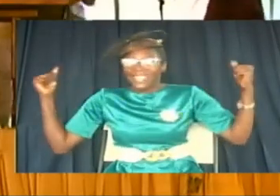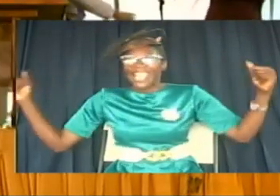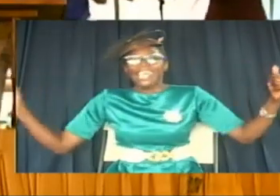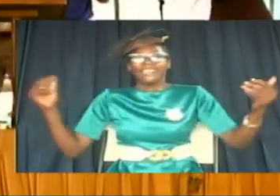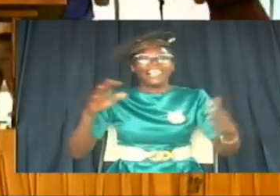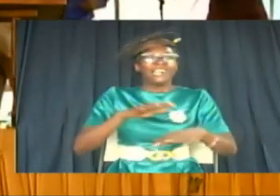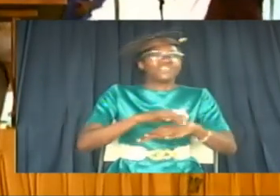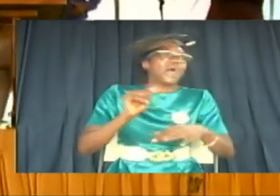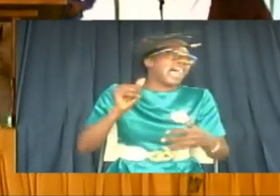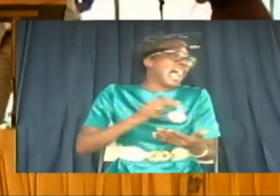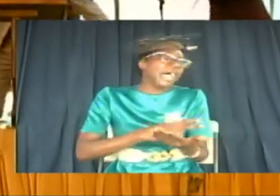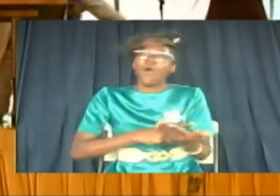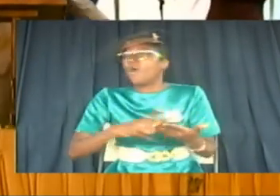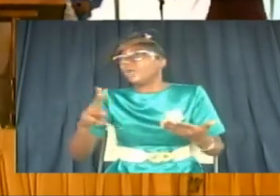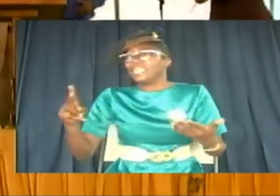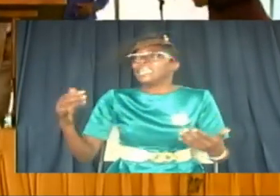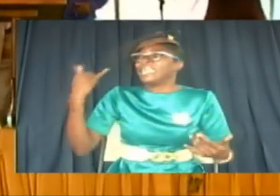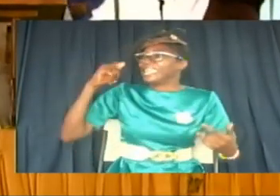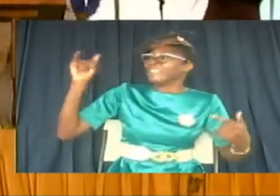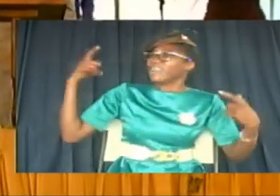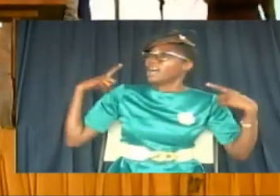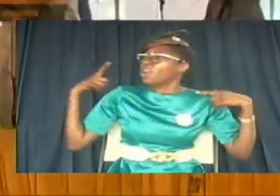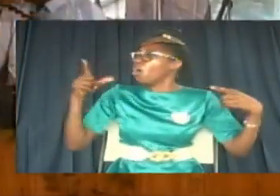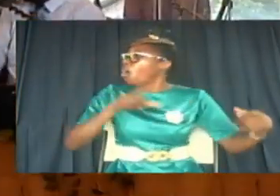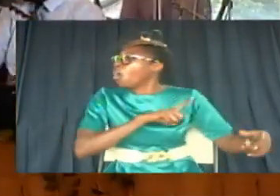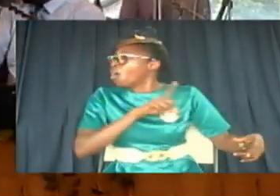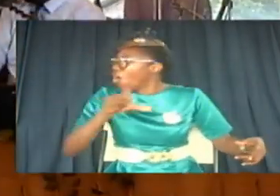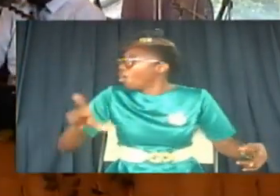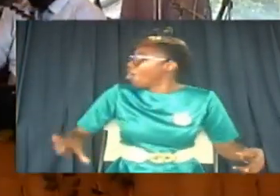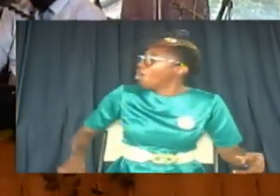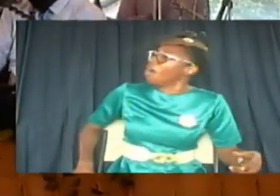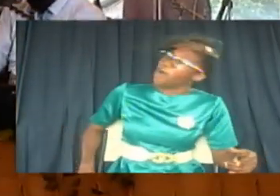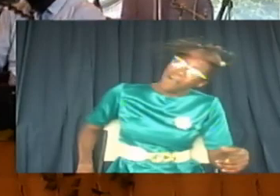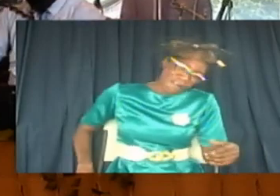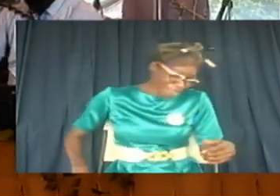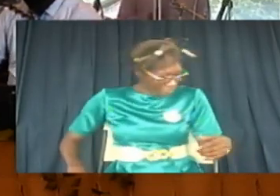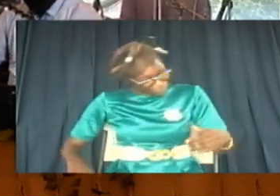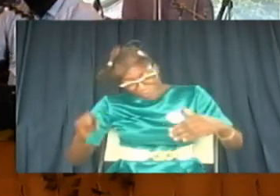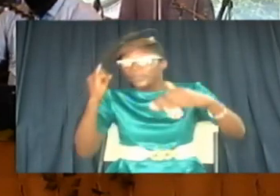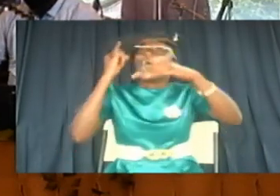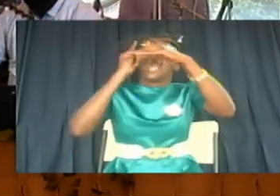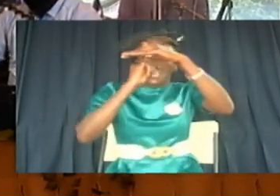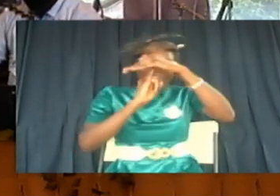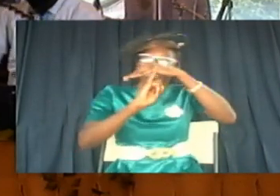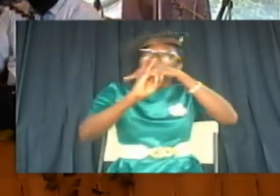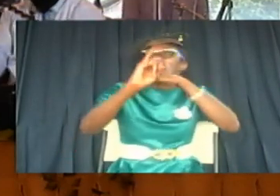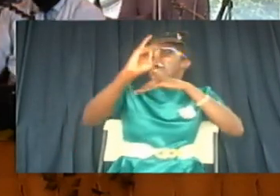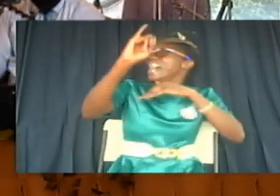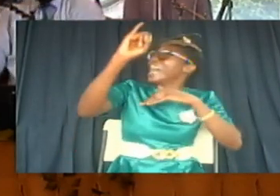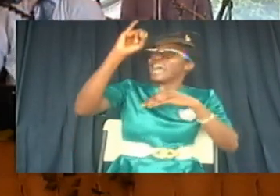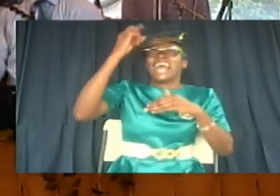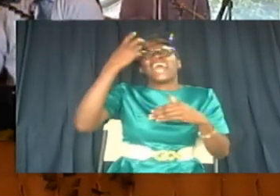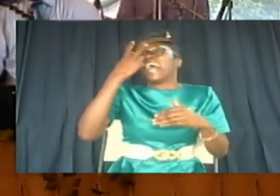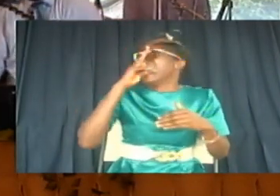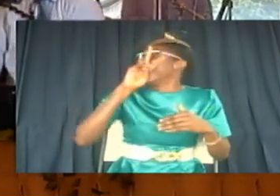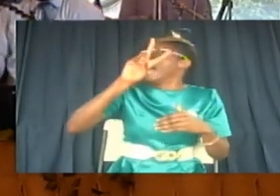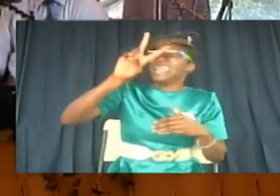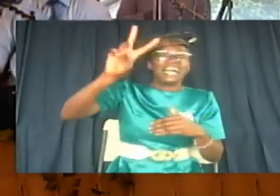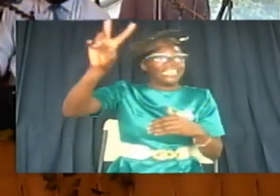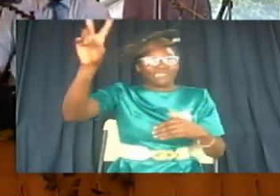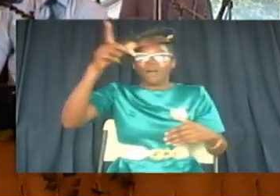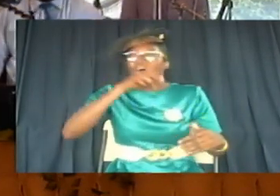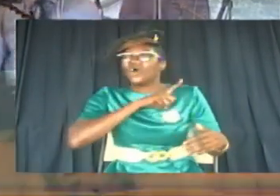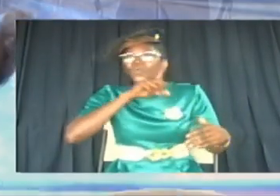holy. The angels cried holy. Come on. One more time. Isaiah saw the Lord. Somebody.